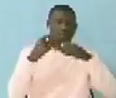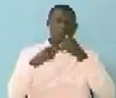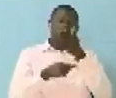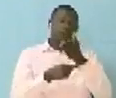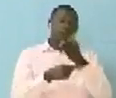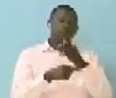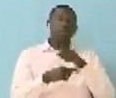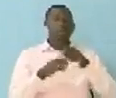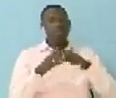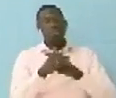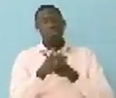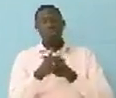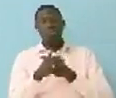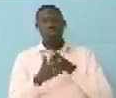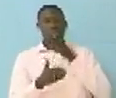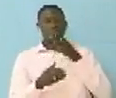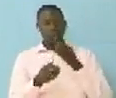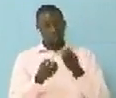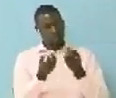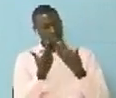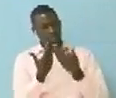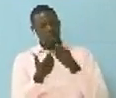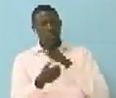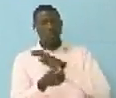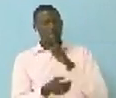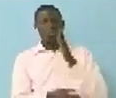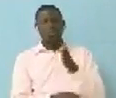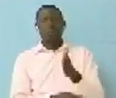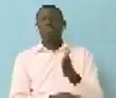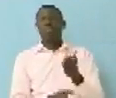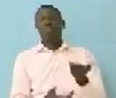you tell us that it's not true. That